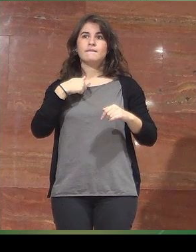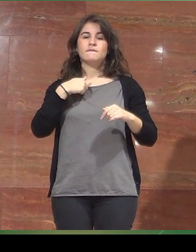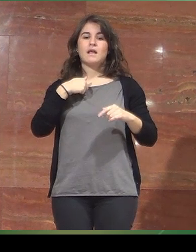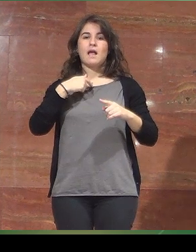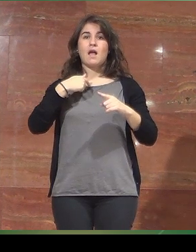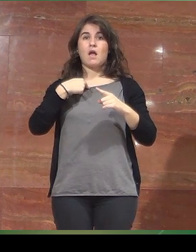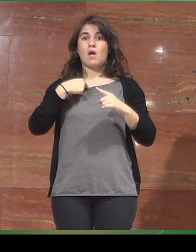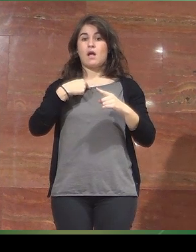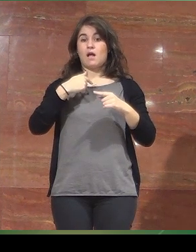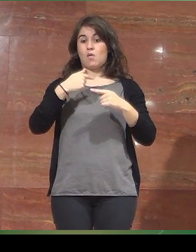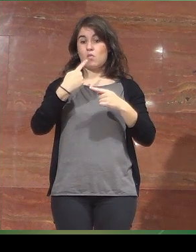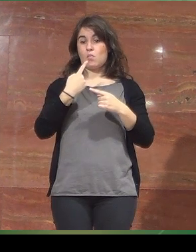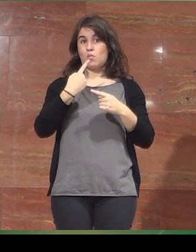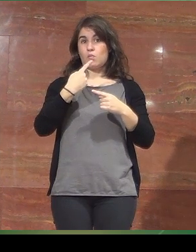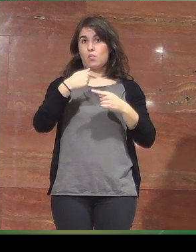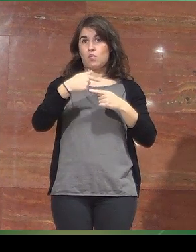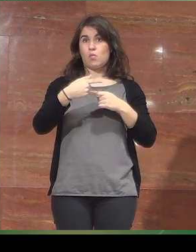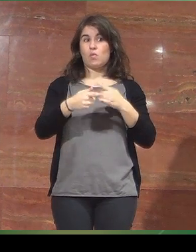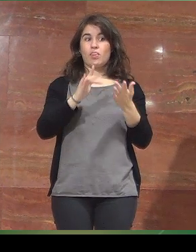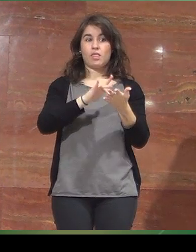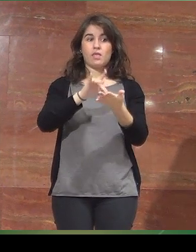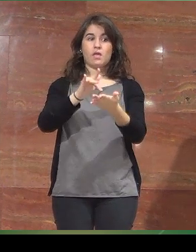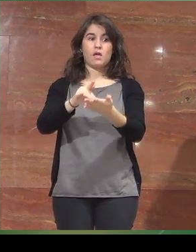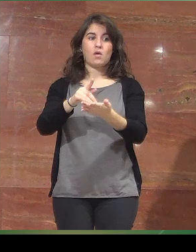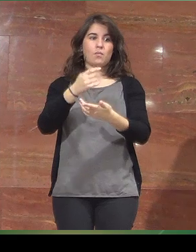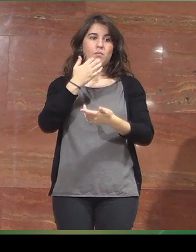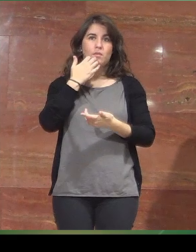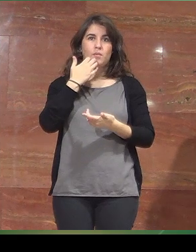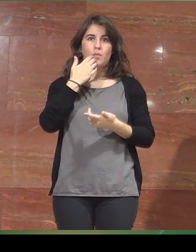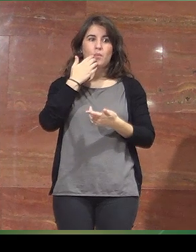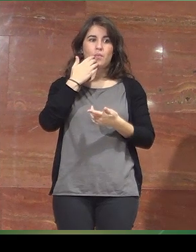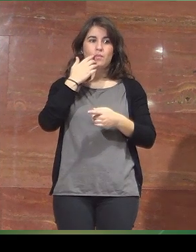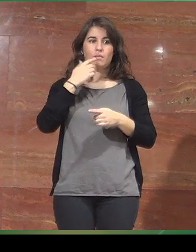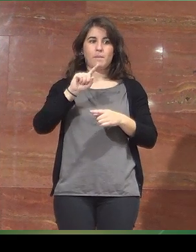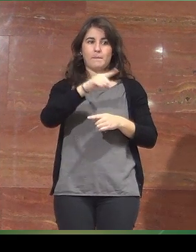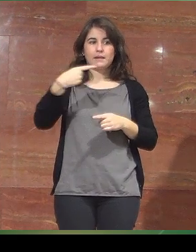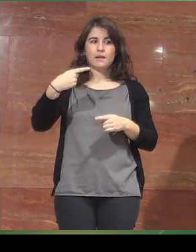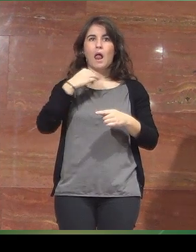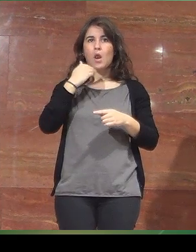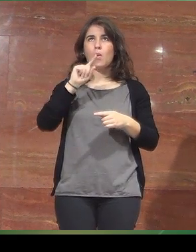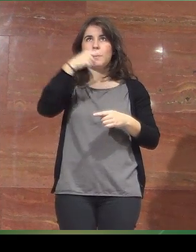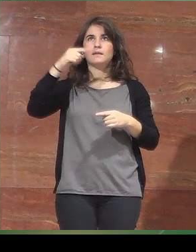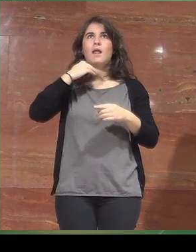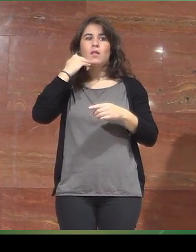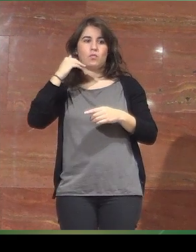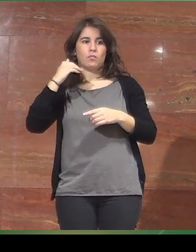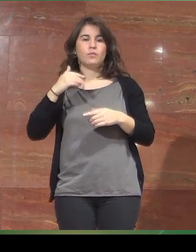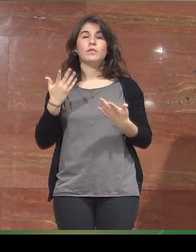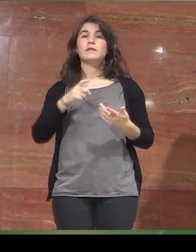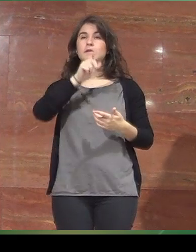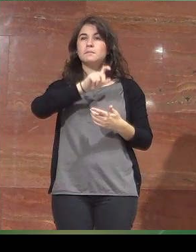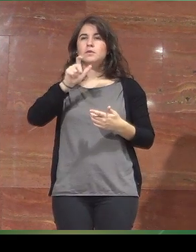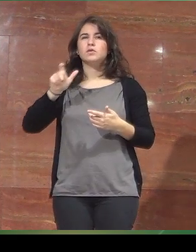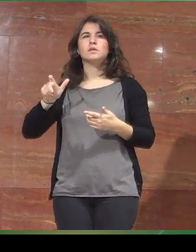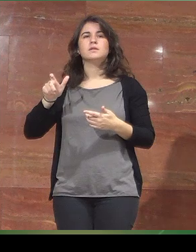hospital come in the level who happen this element, and you know we are on Sunday or you are. So it's